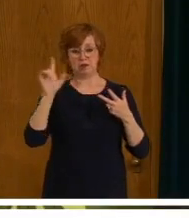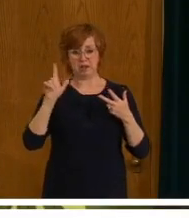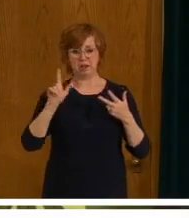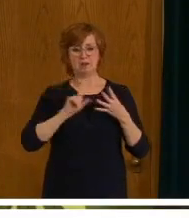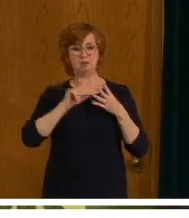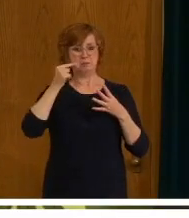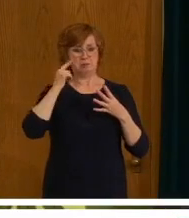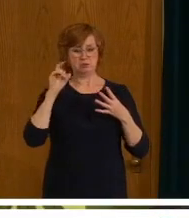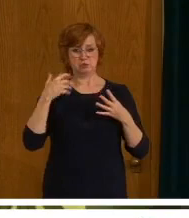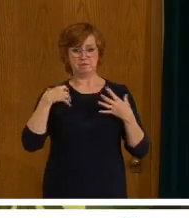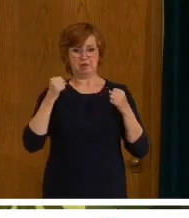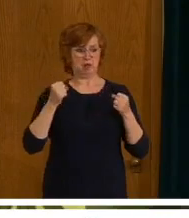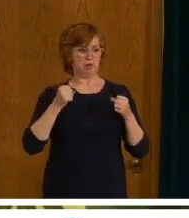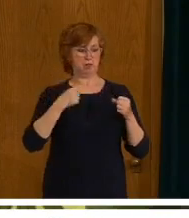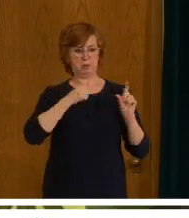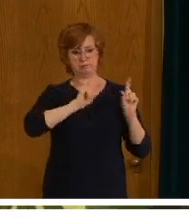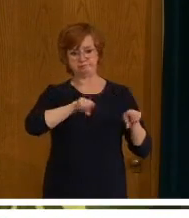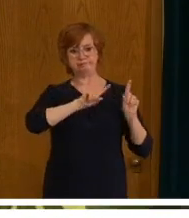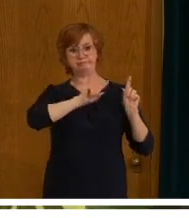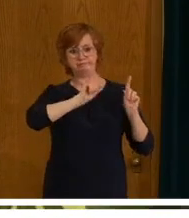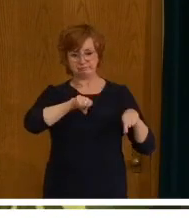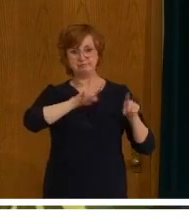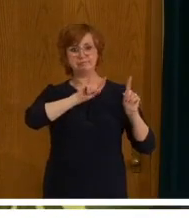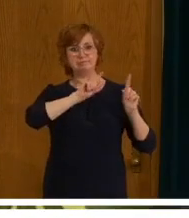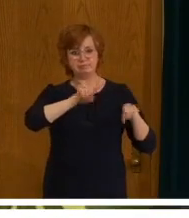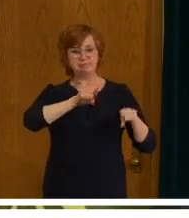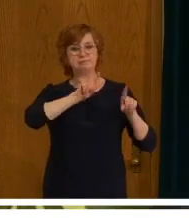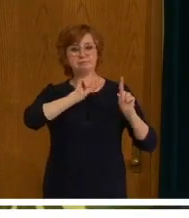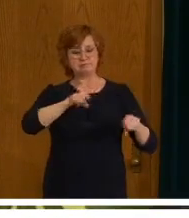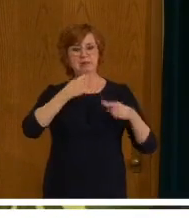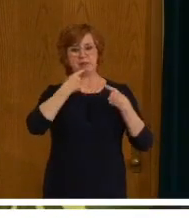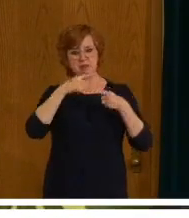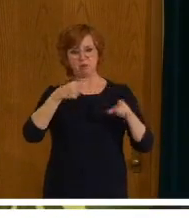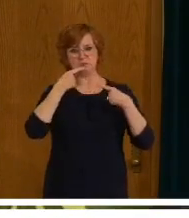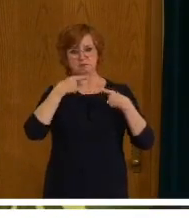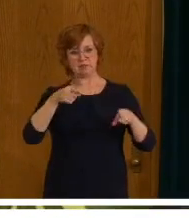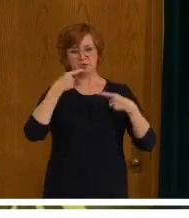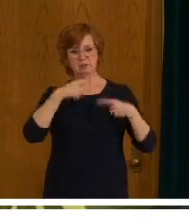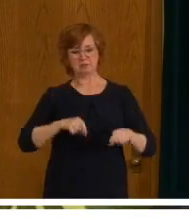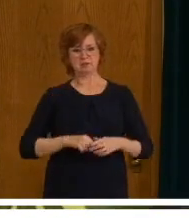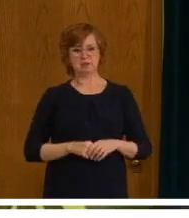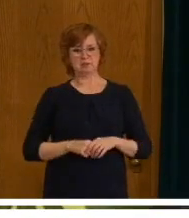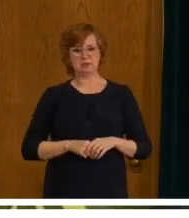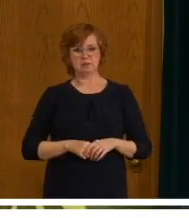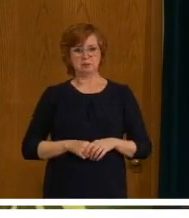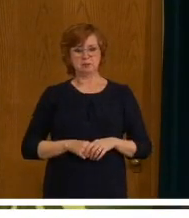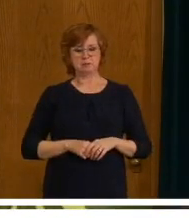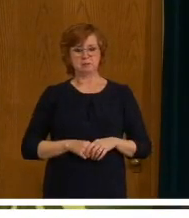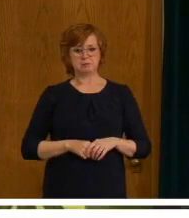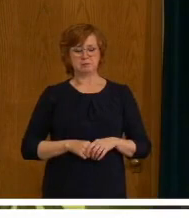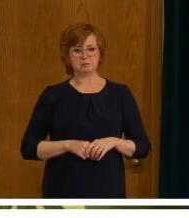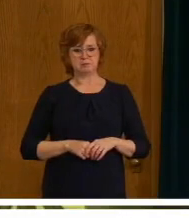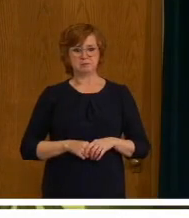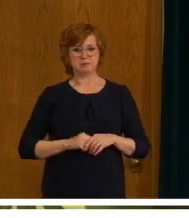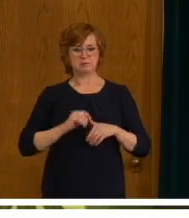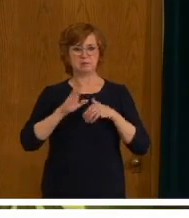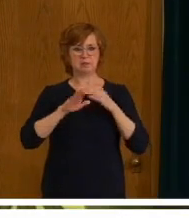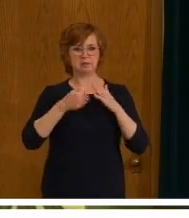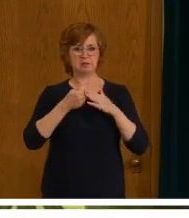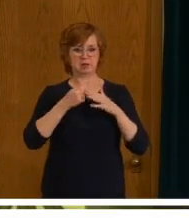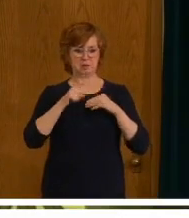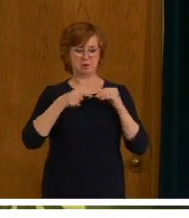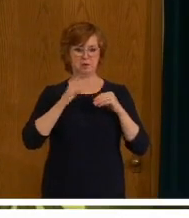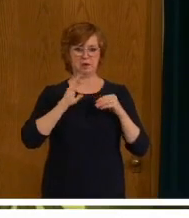has come out here and made various announcements as to how that impact how we live each and every